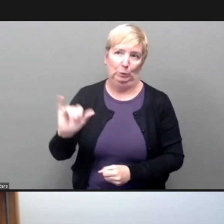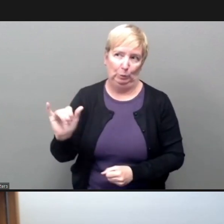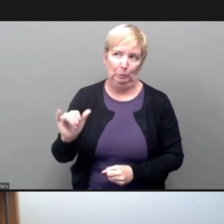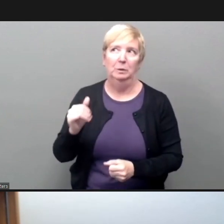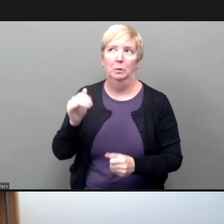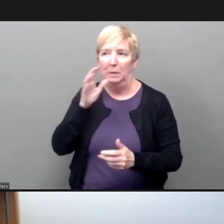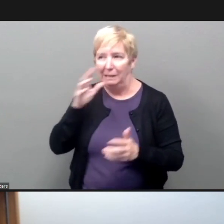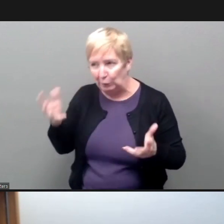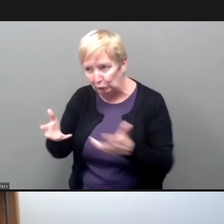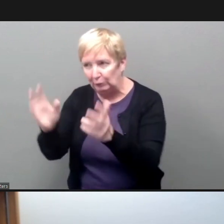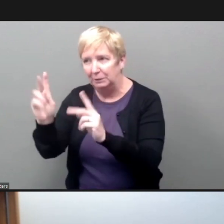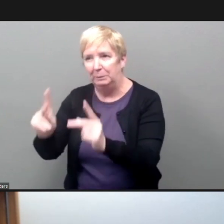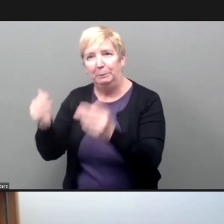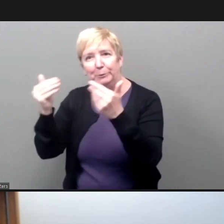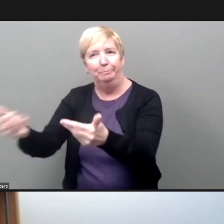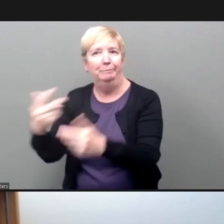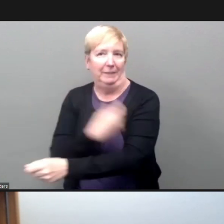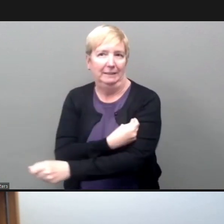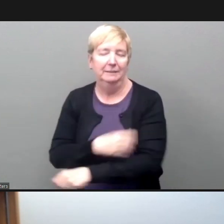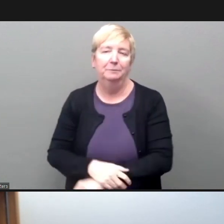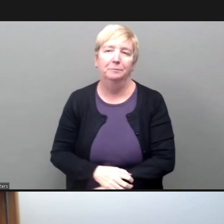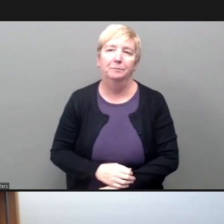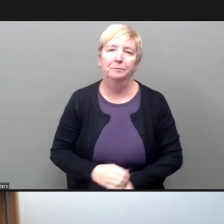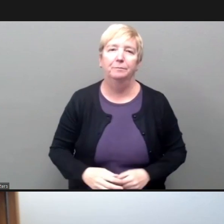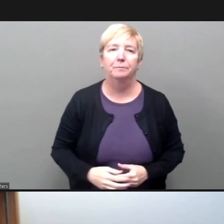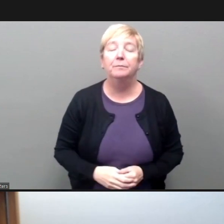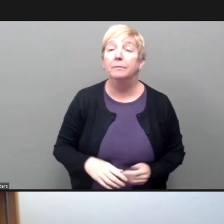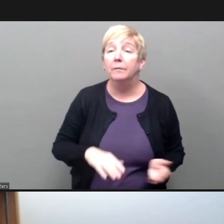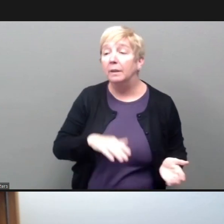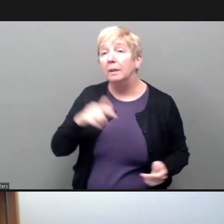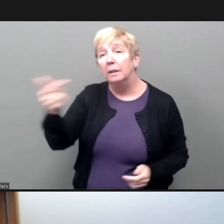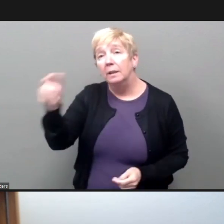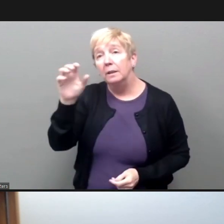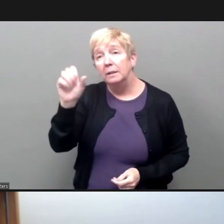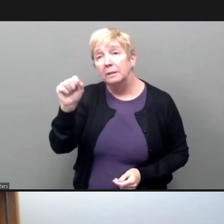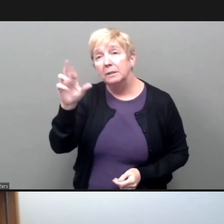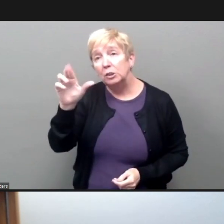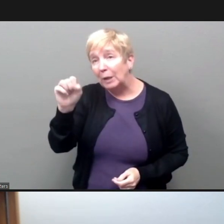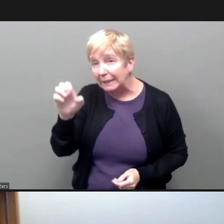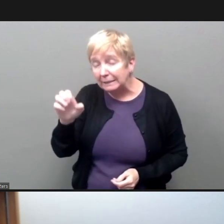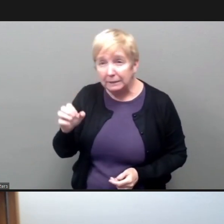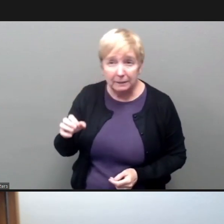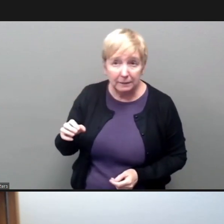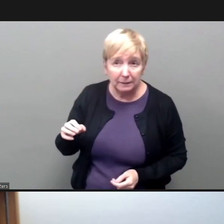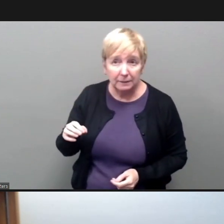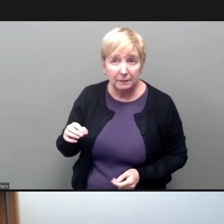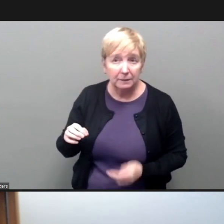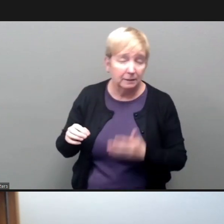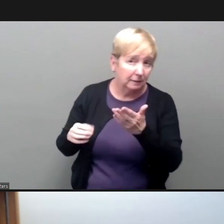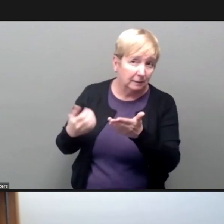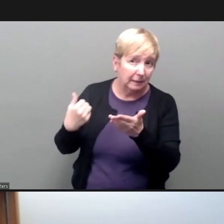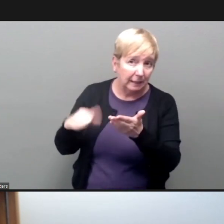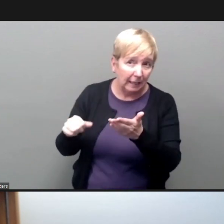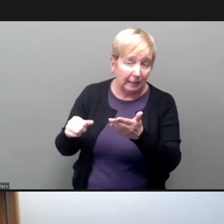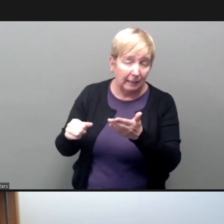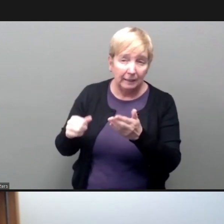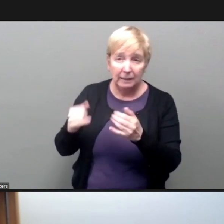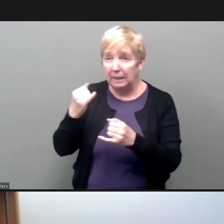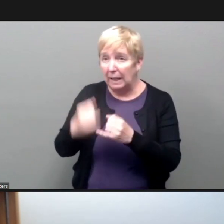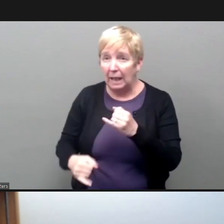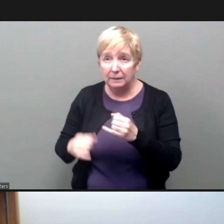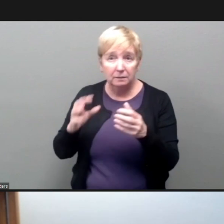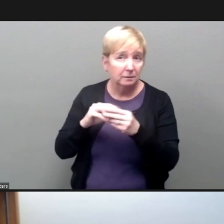again for all you're doing. Good. And Dr. Scrace, any final words from you? Our other two panelists have offered a couple of closing thoughts already.